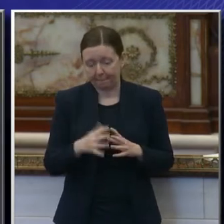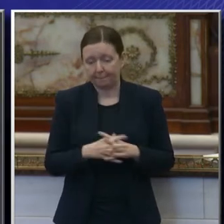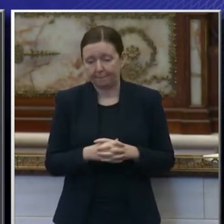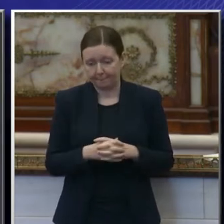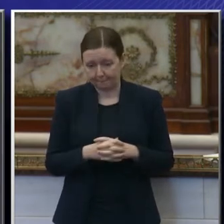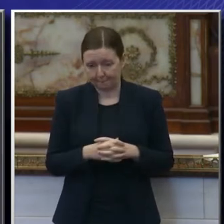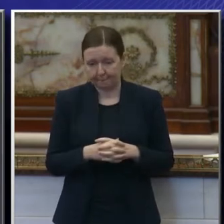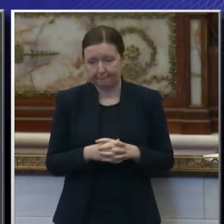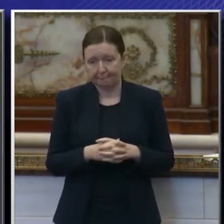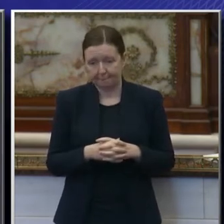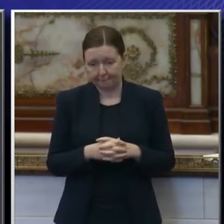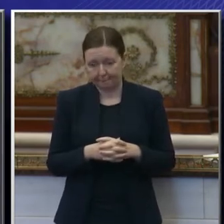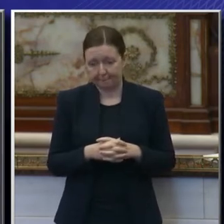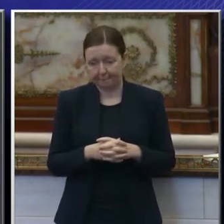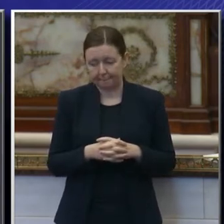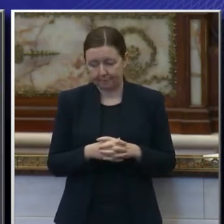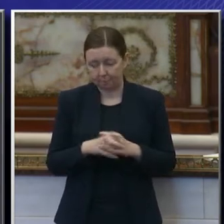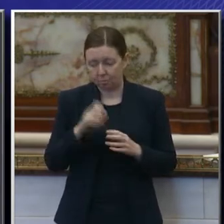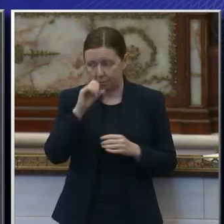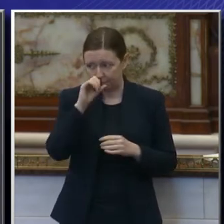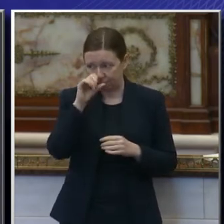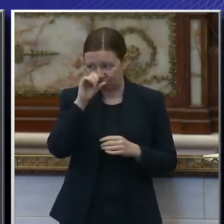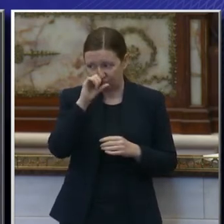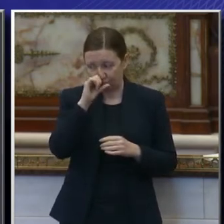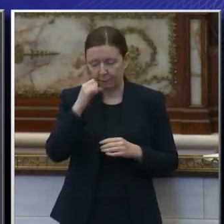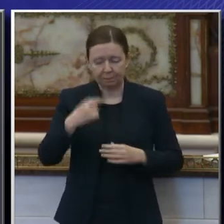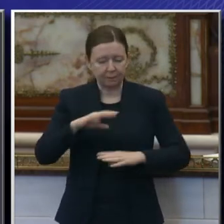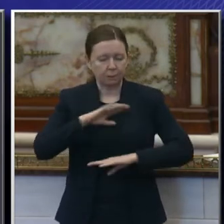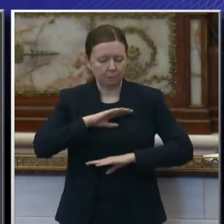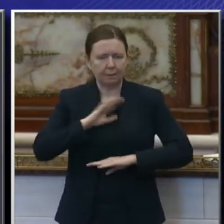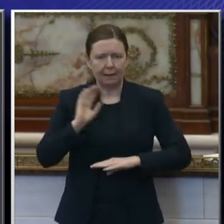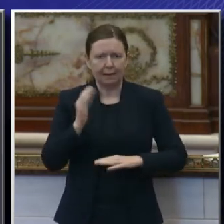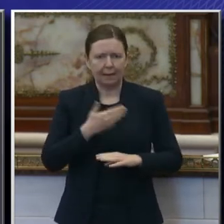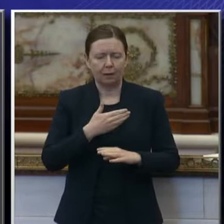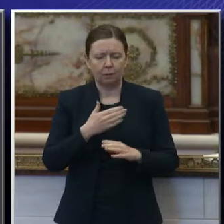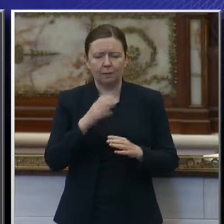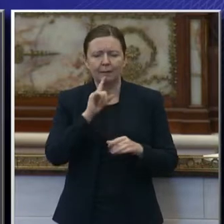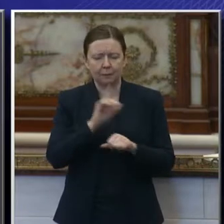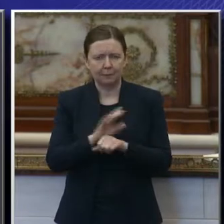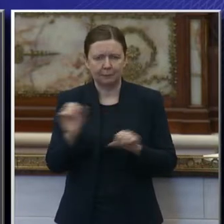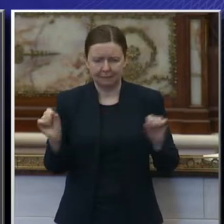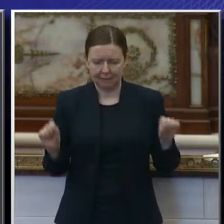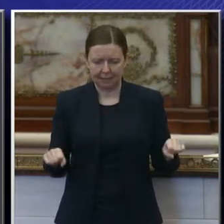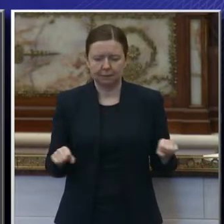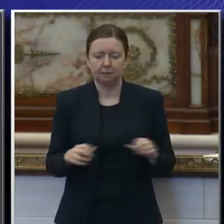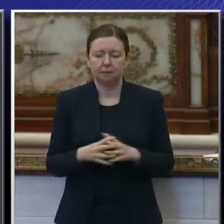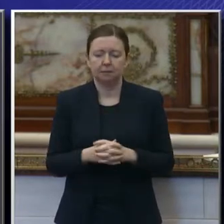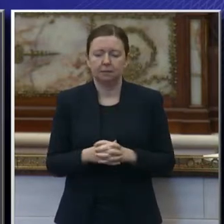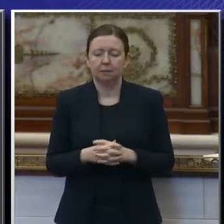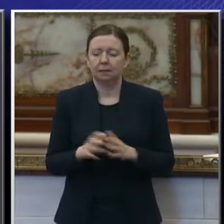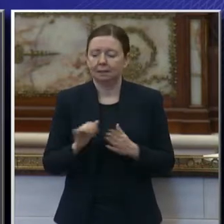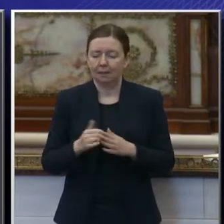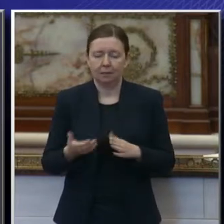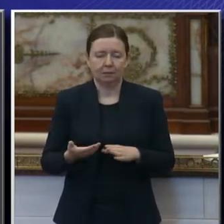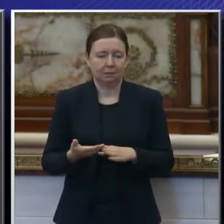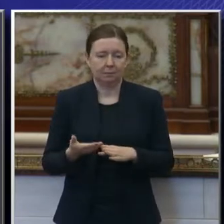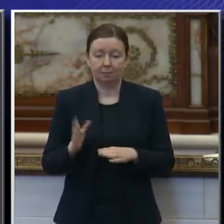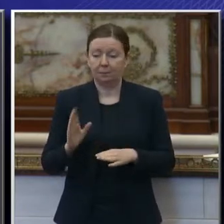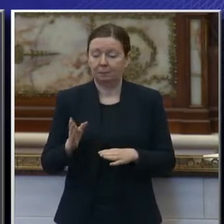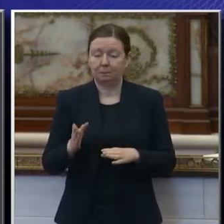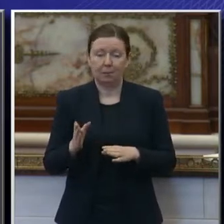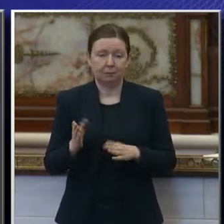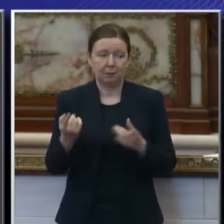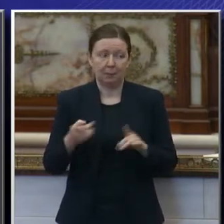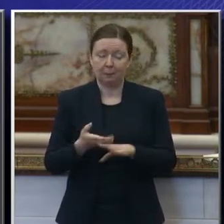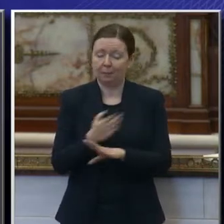We have, again, this is, we have met our commitments of trade planning. Like I said, it was before my time when everything was set up, but it's a